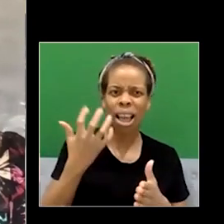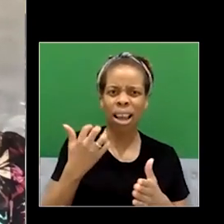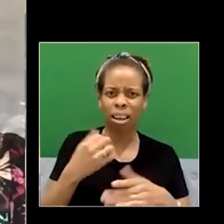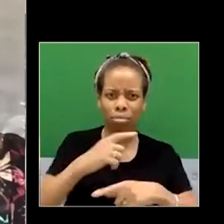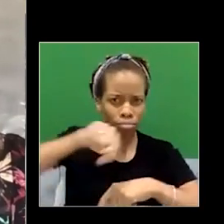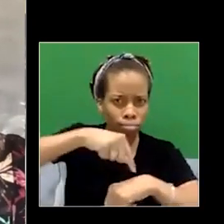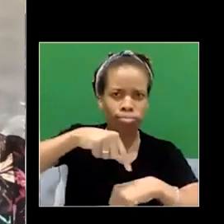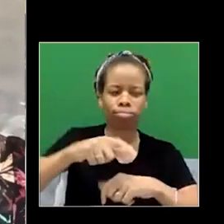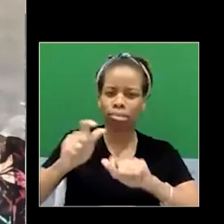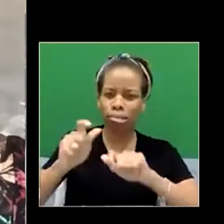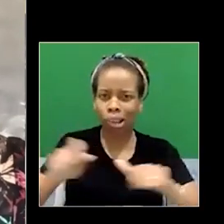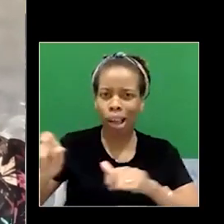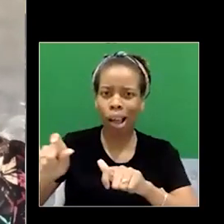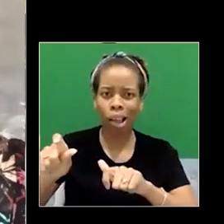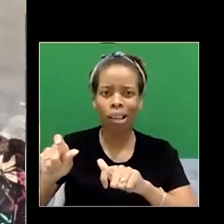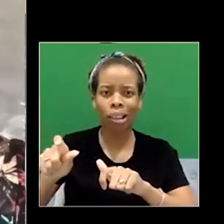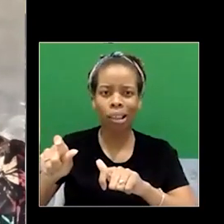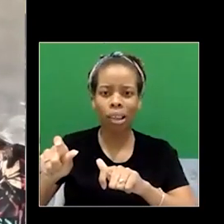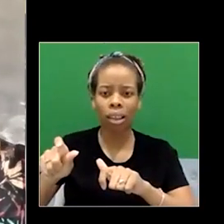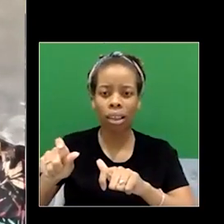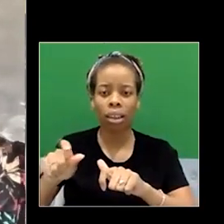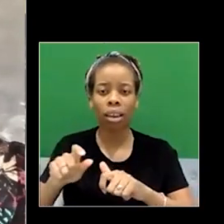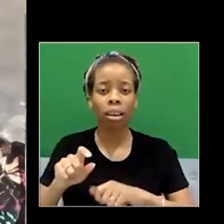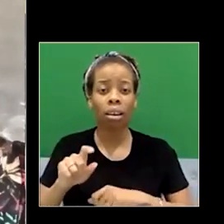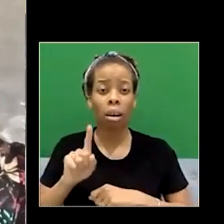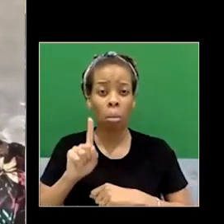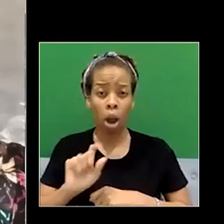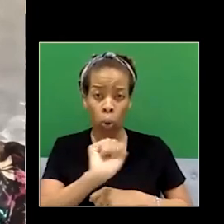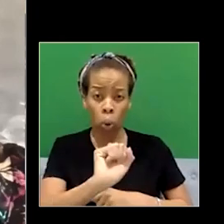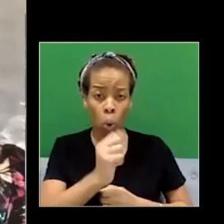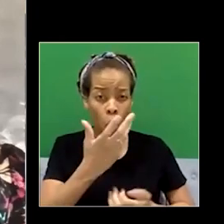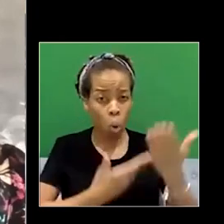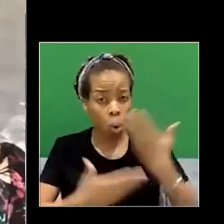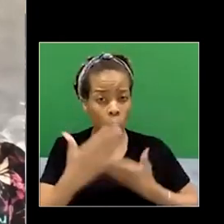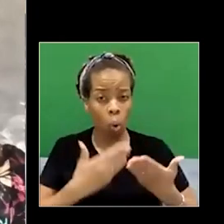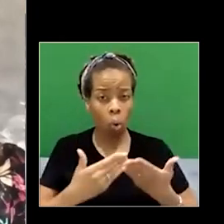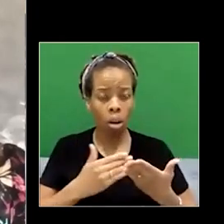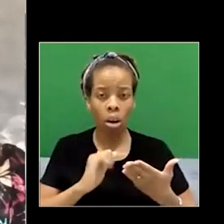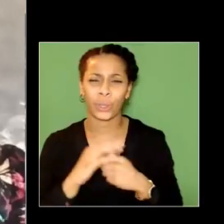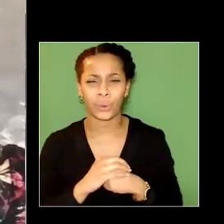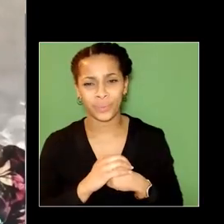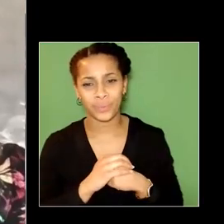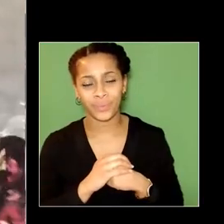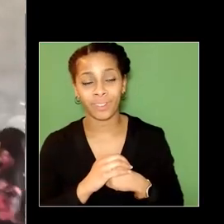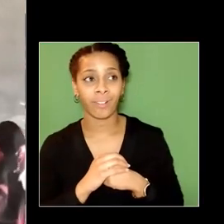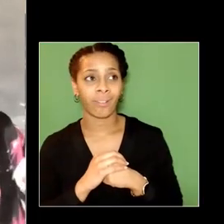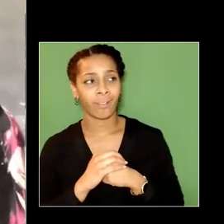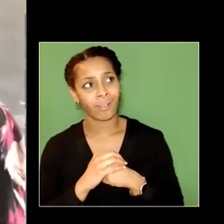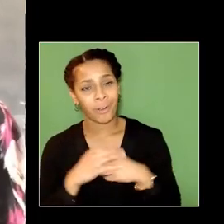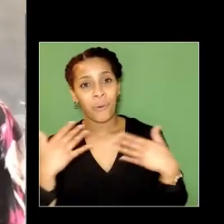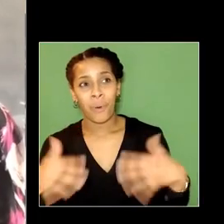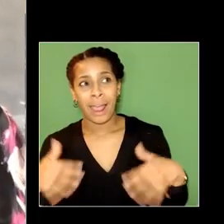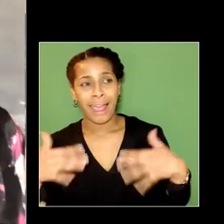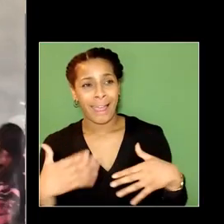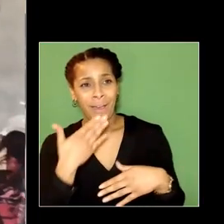is beautiful and powerful. So thank you for that. Thank you for those words. Wow, that was a